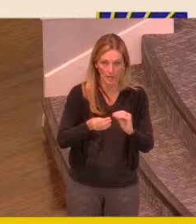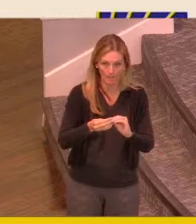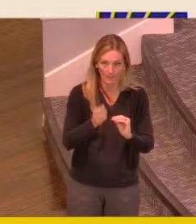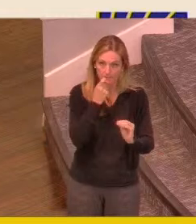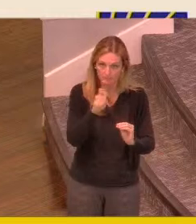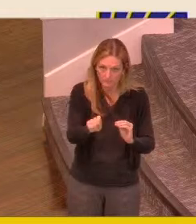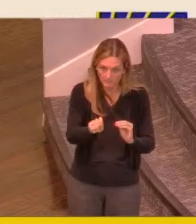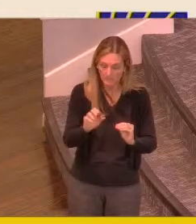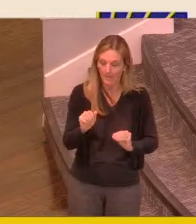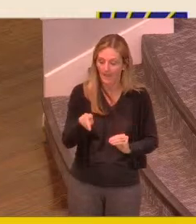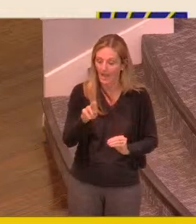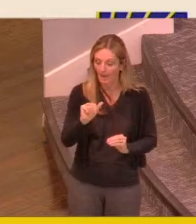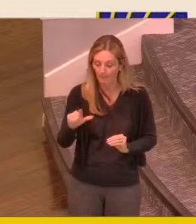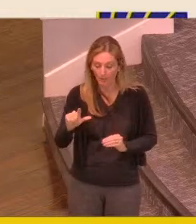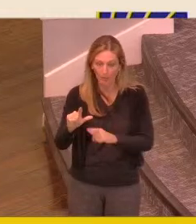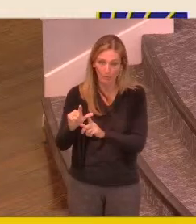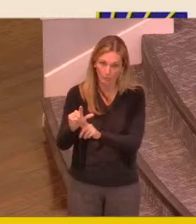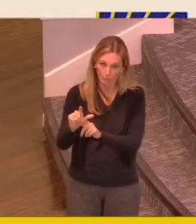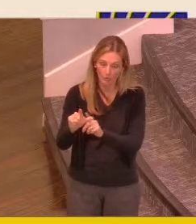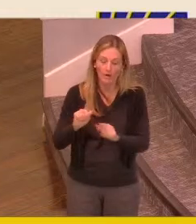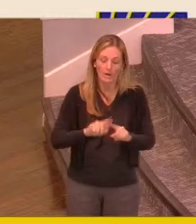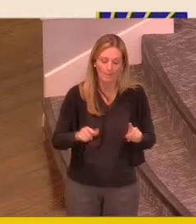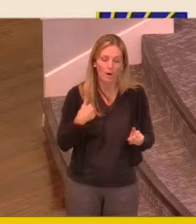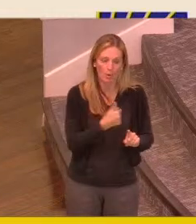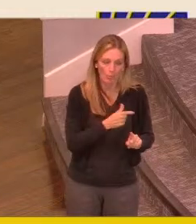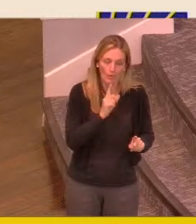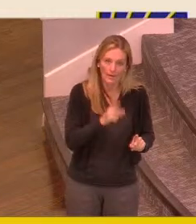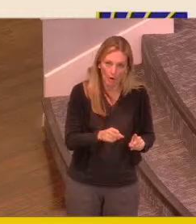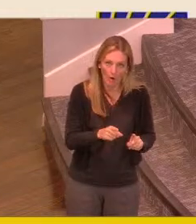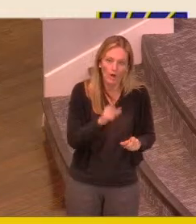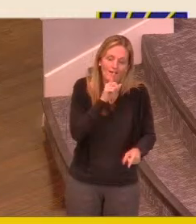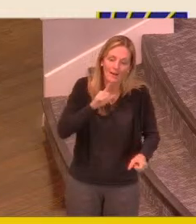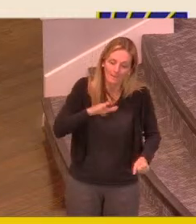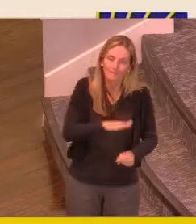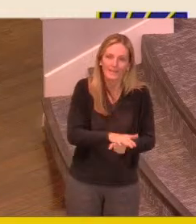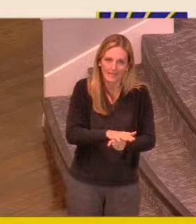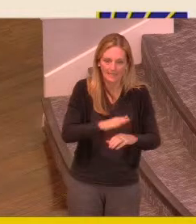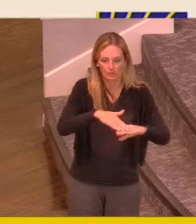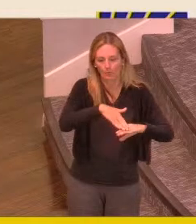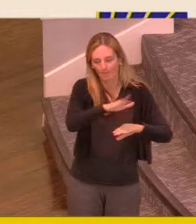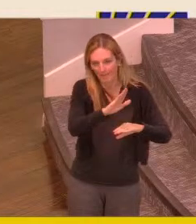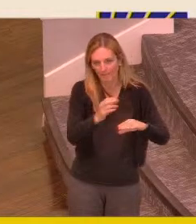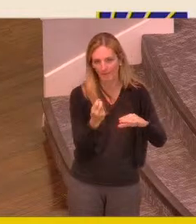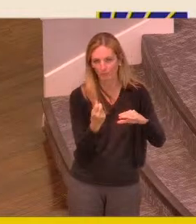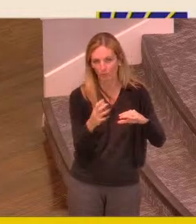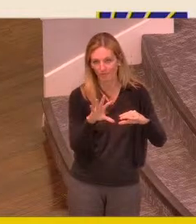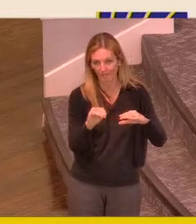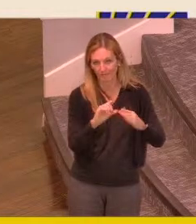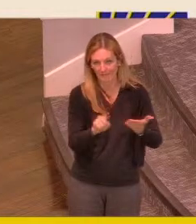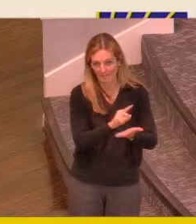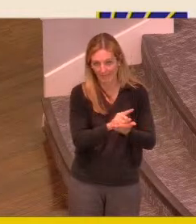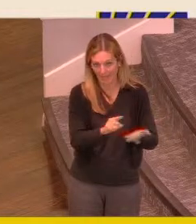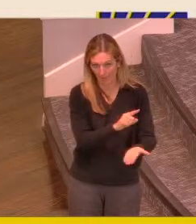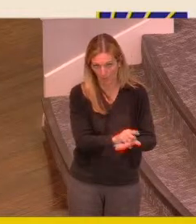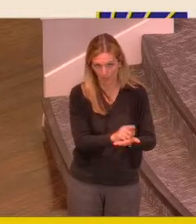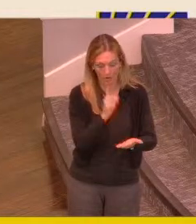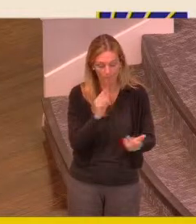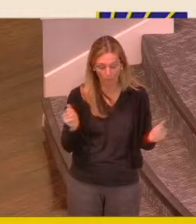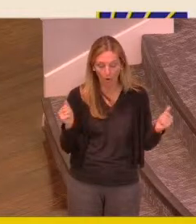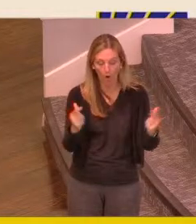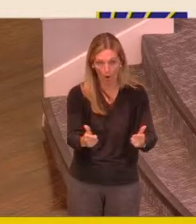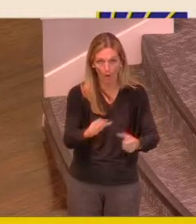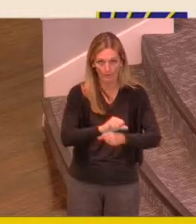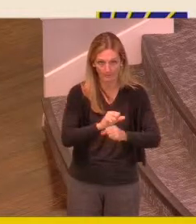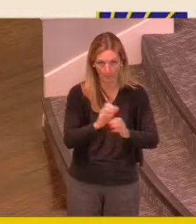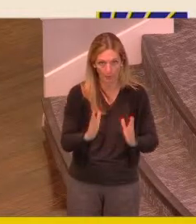again, just know that we are committing to a minimum of $12.50 an hour for all employees, but we do